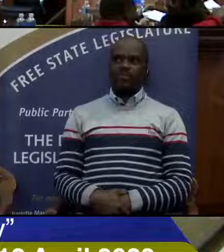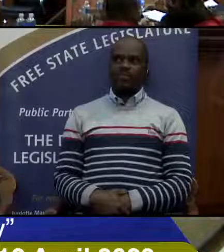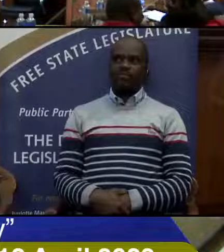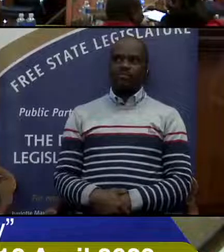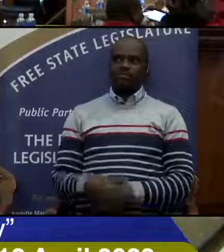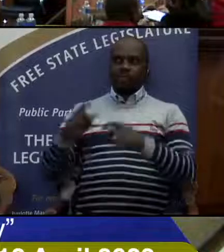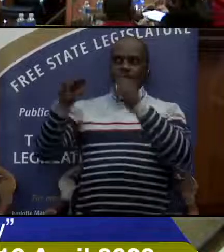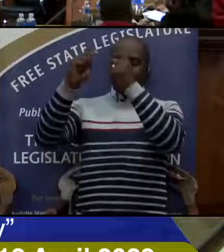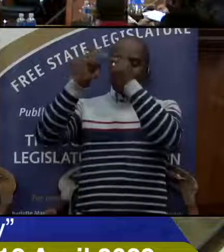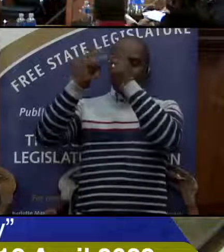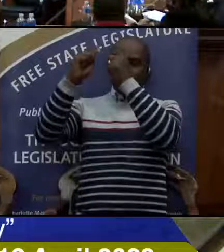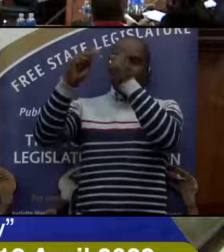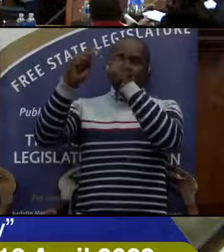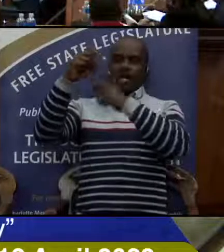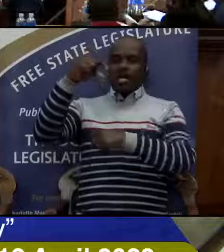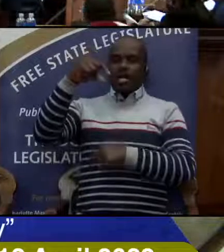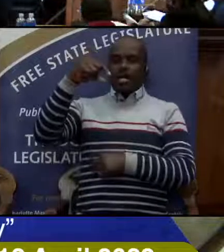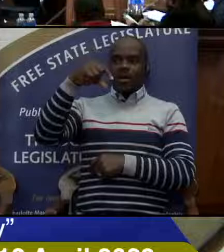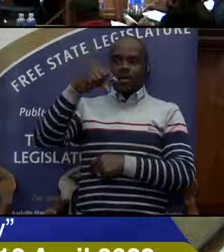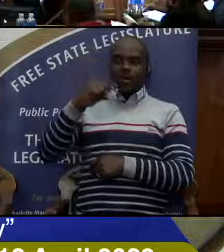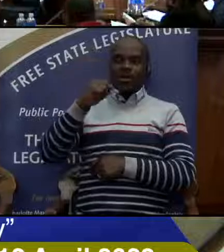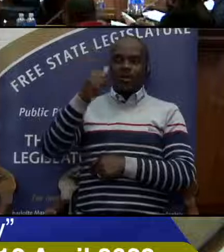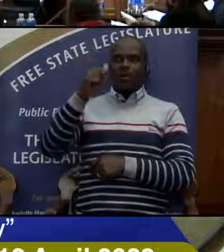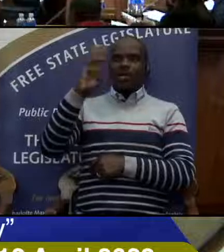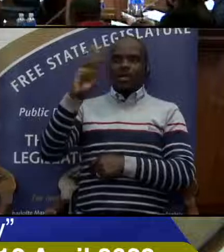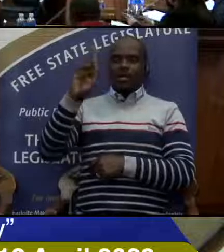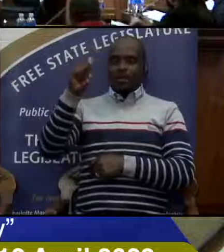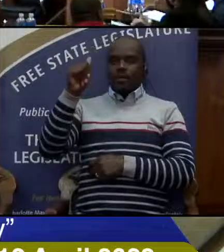Honorable MEC Kabati.